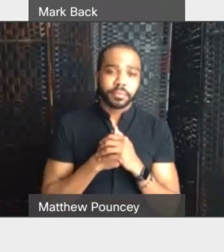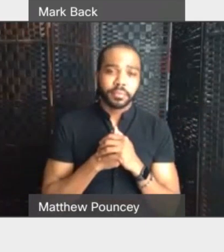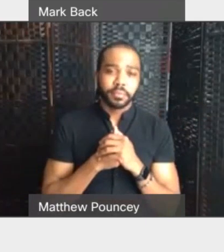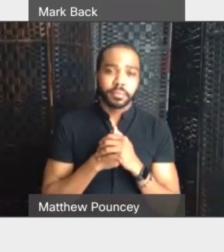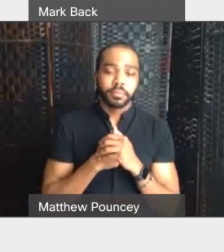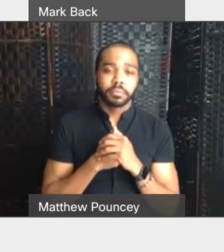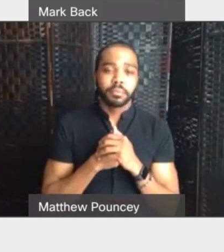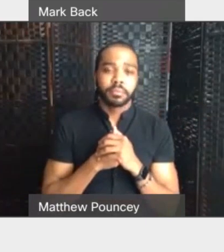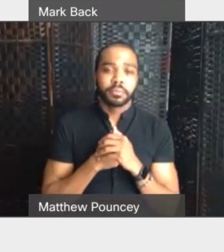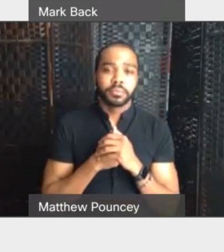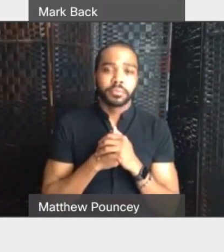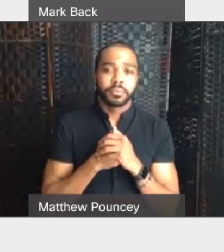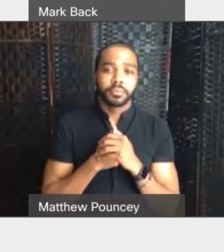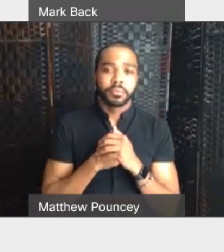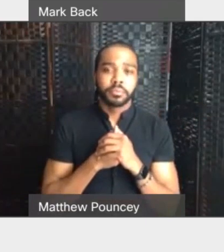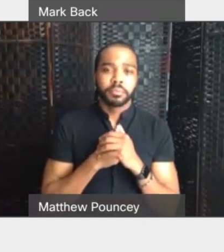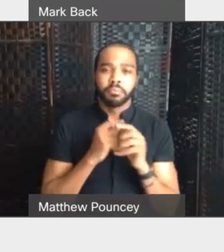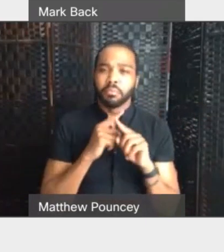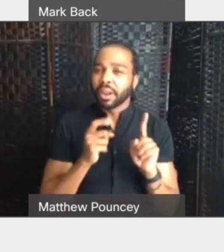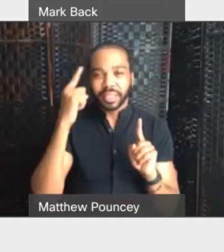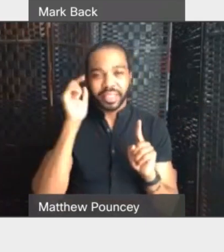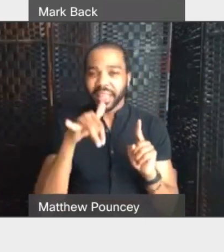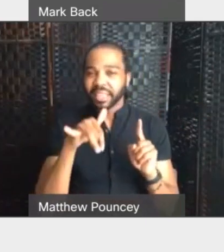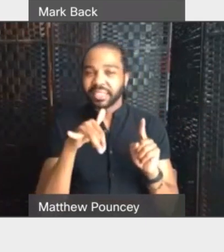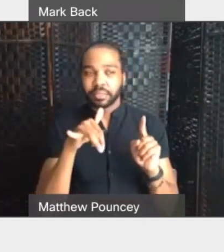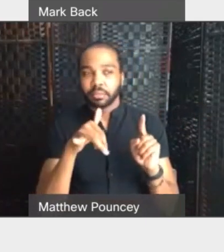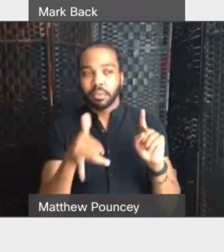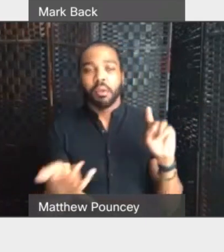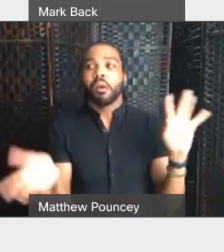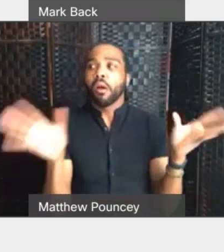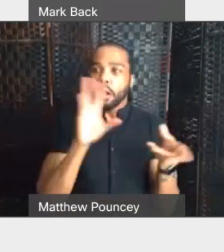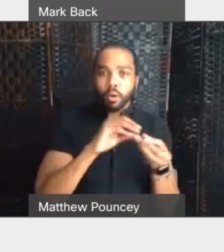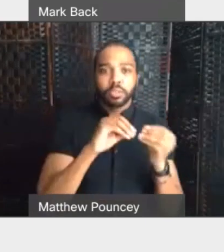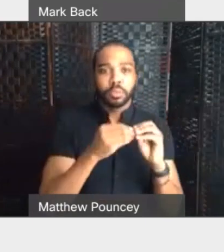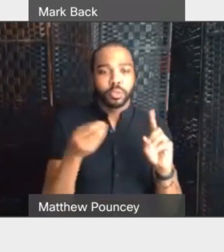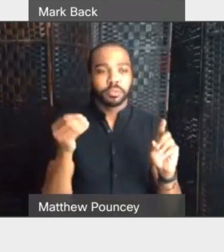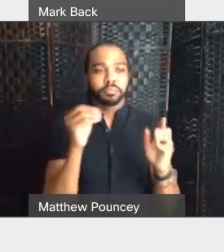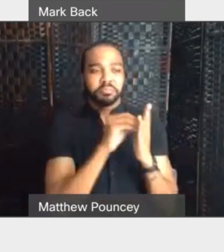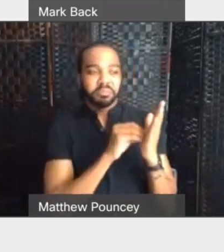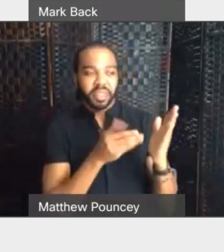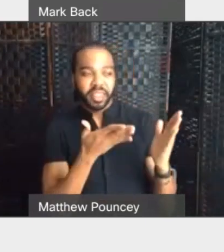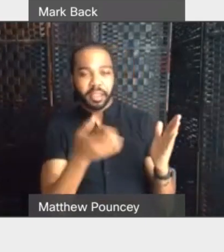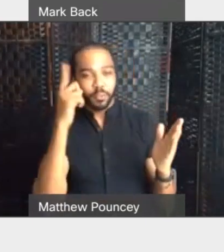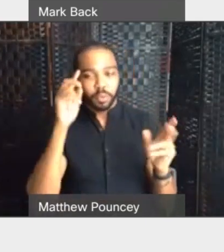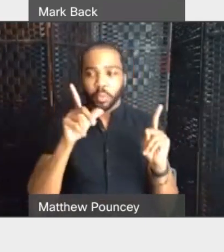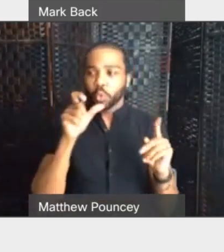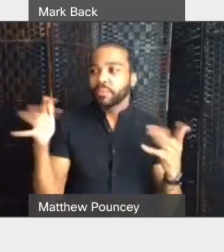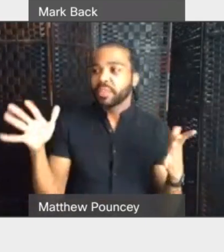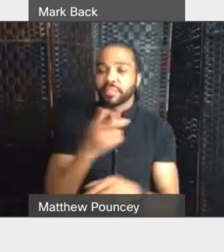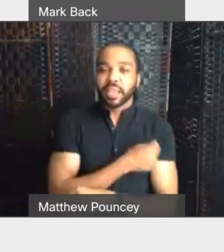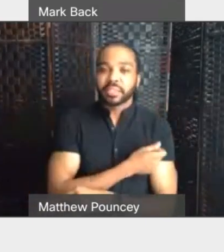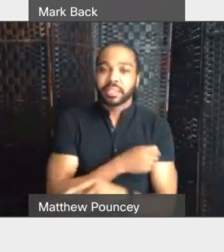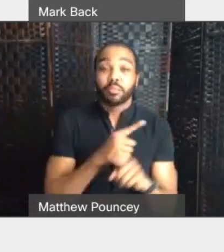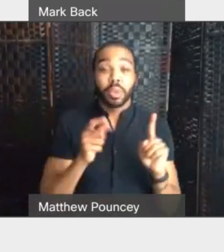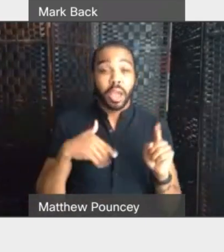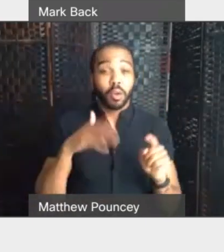But I don't believe that that's a full and accurate picture of the total people who've been vaccinated. But I just wanted to share the